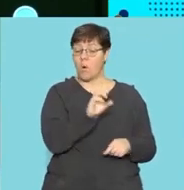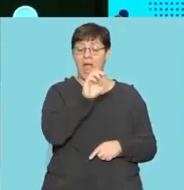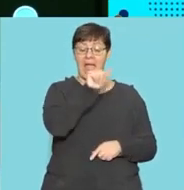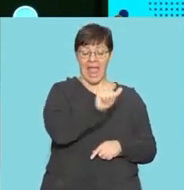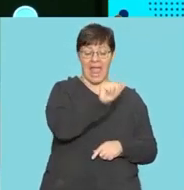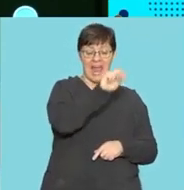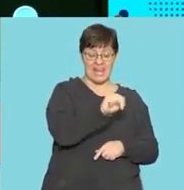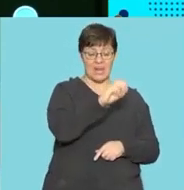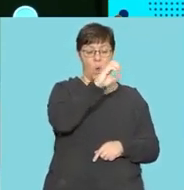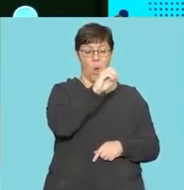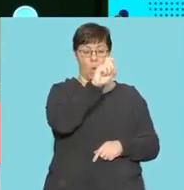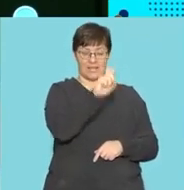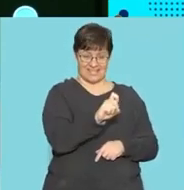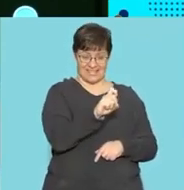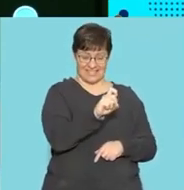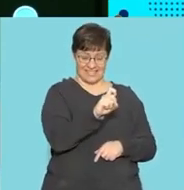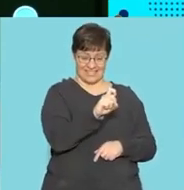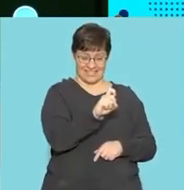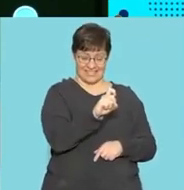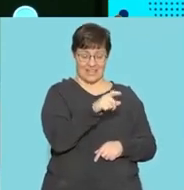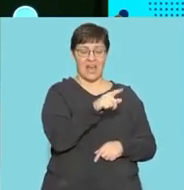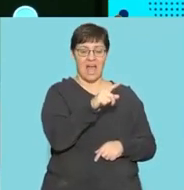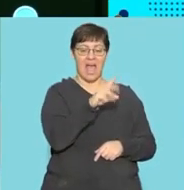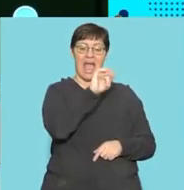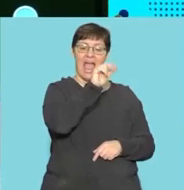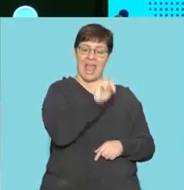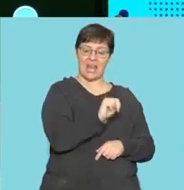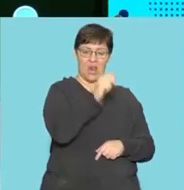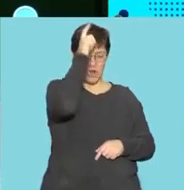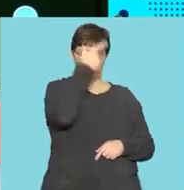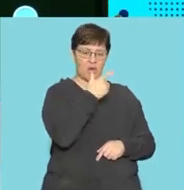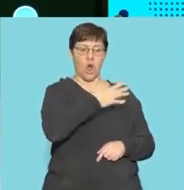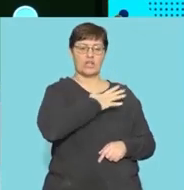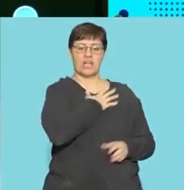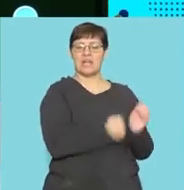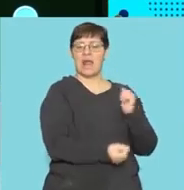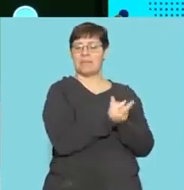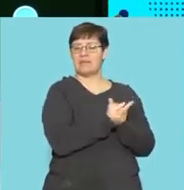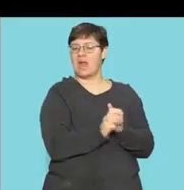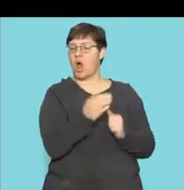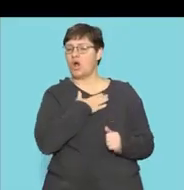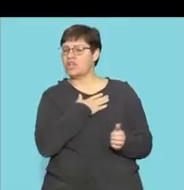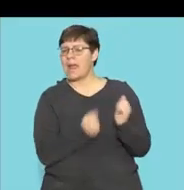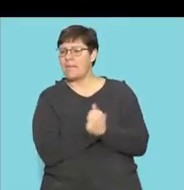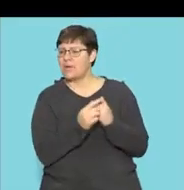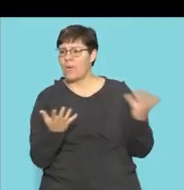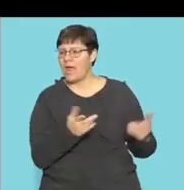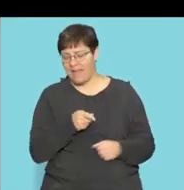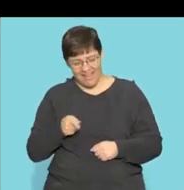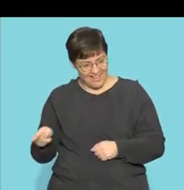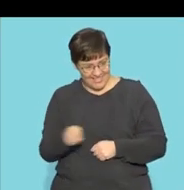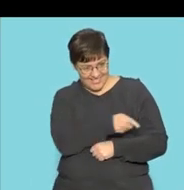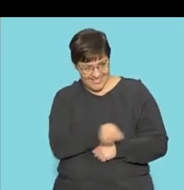an ox. An ox where oxidation is taking place. And we've just pointed out where oxidation takes